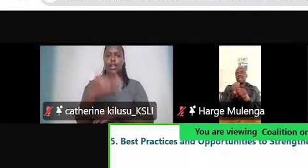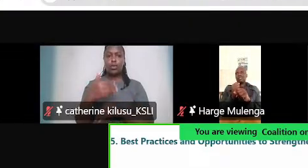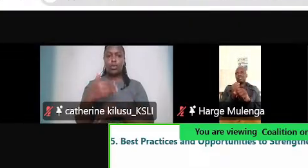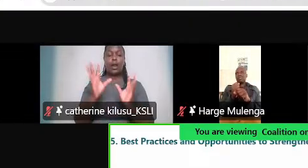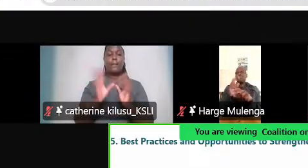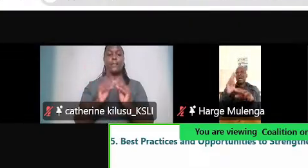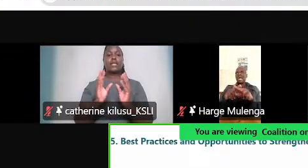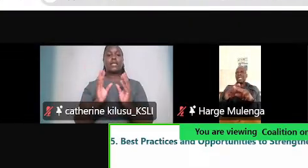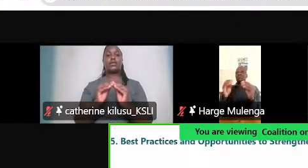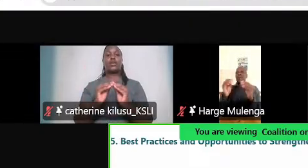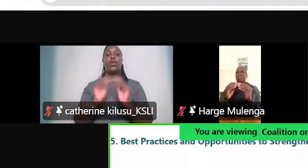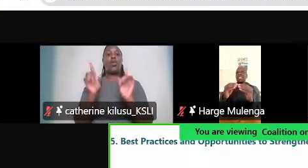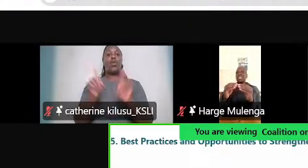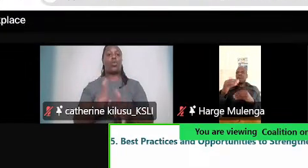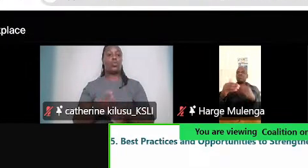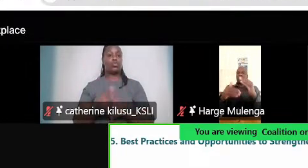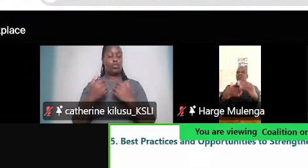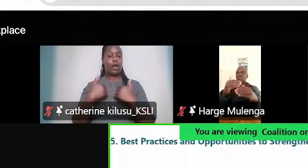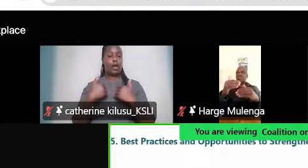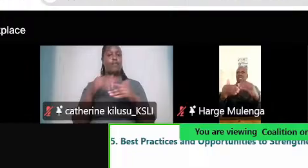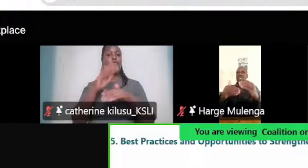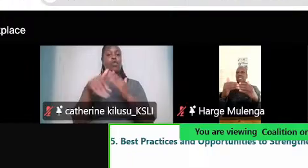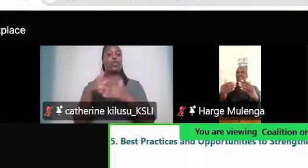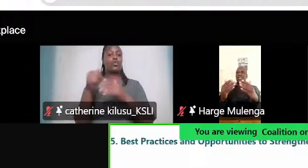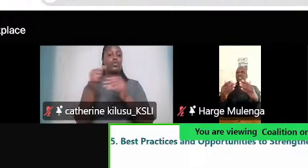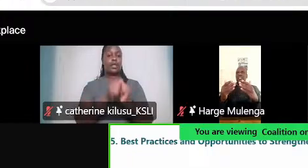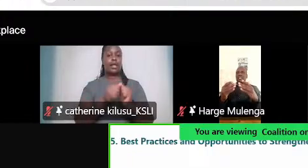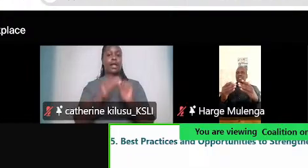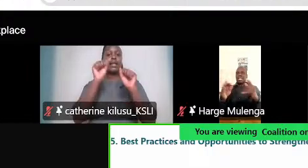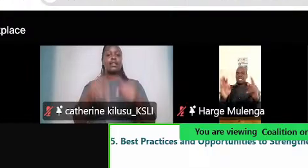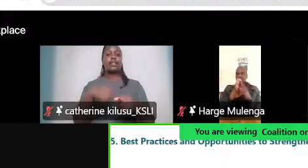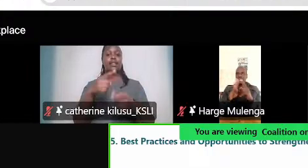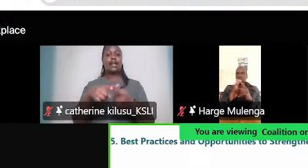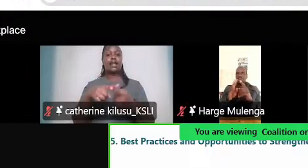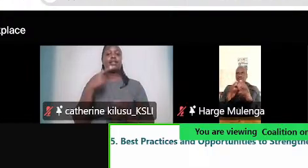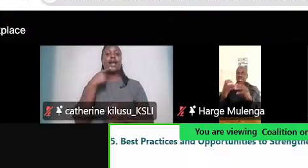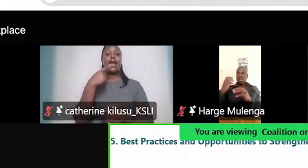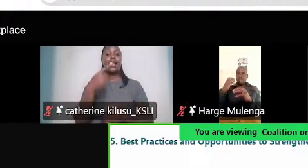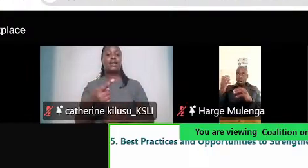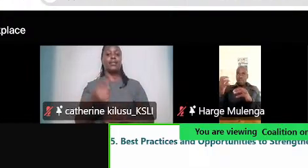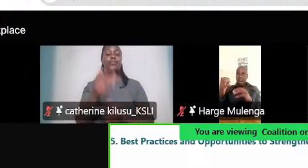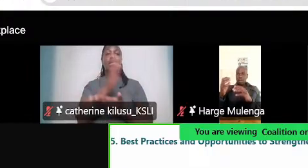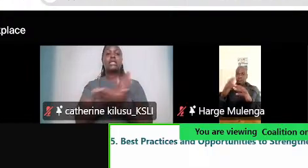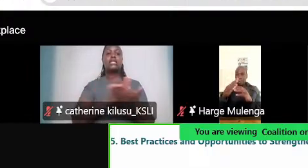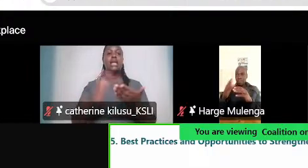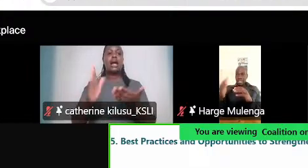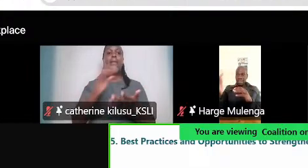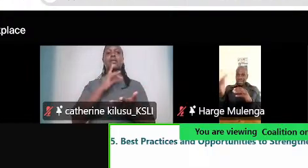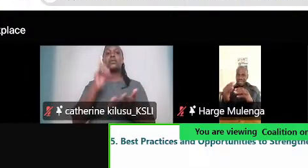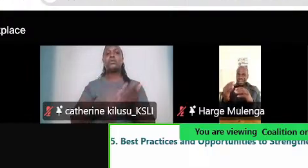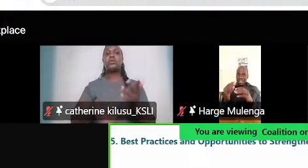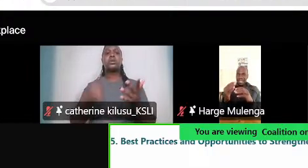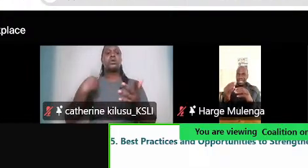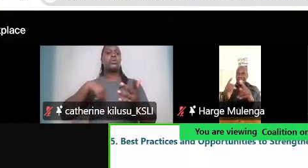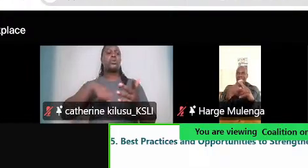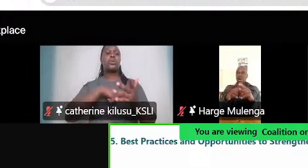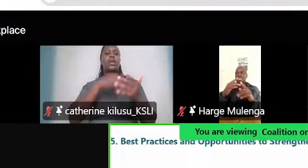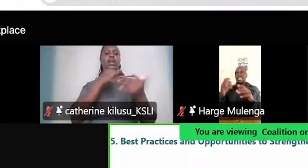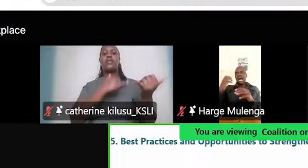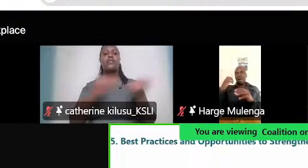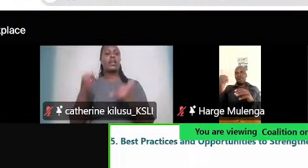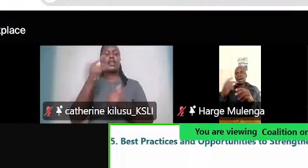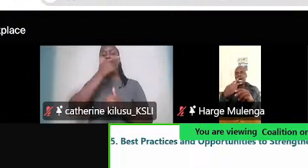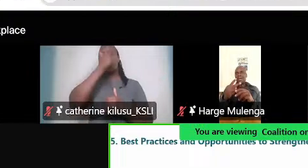meet together so that they can highlight the government line ministries. Some say we invite them because it is a requirement,